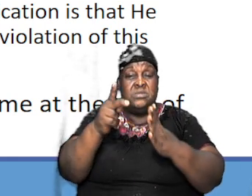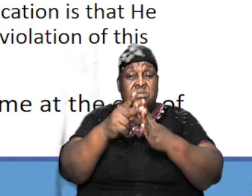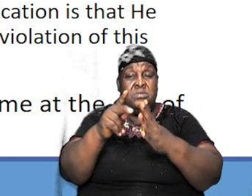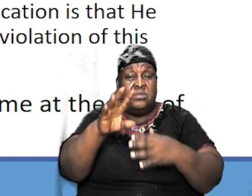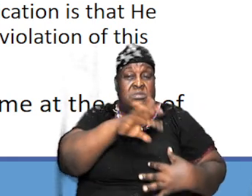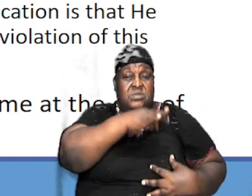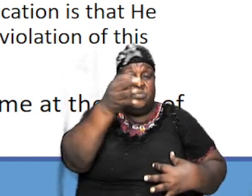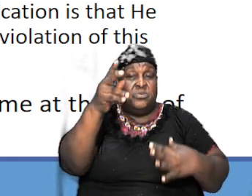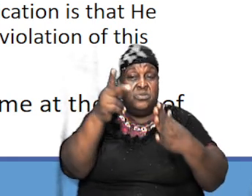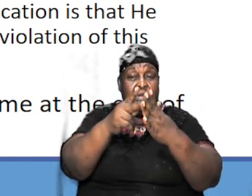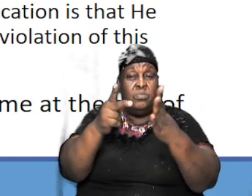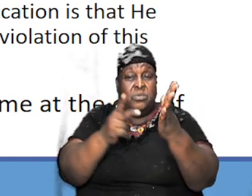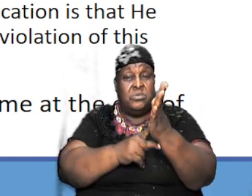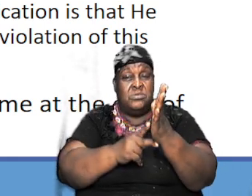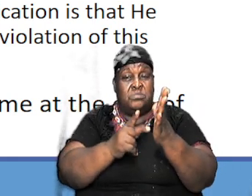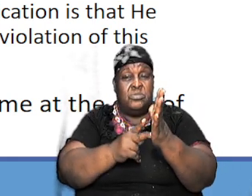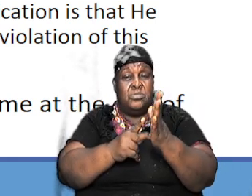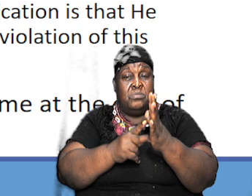know,